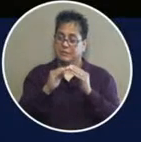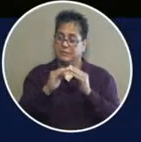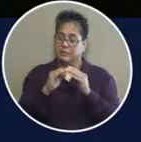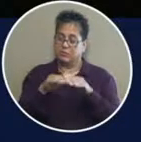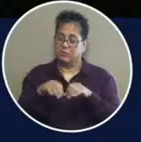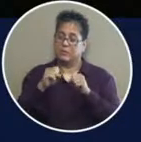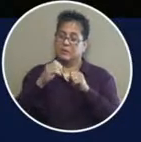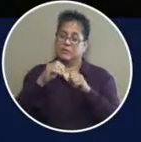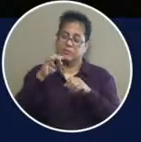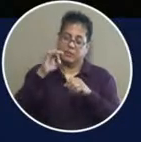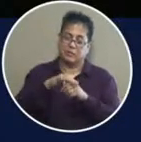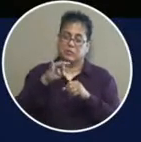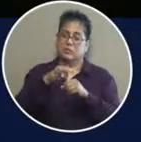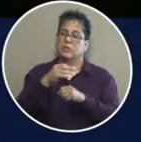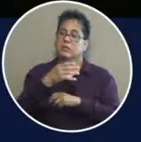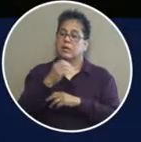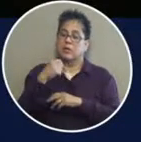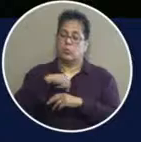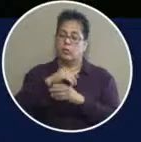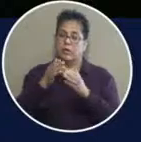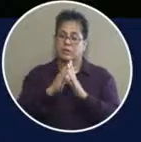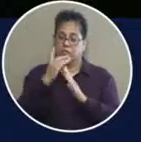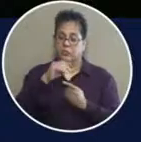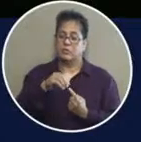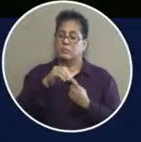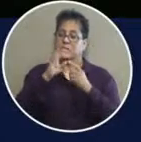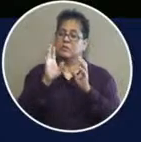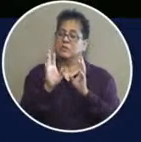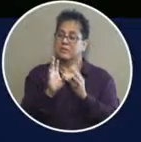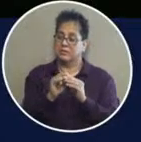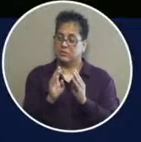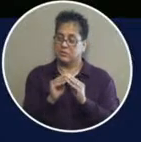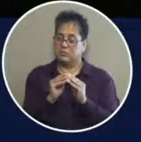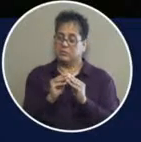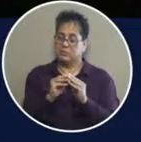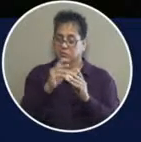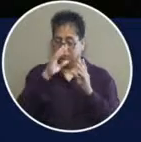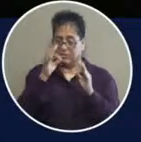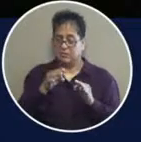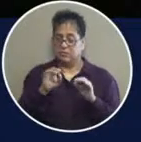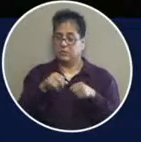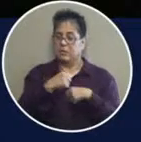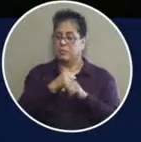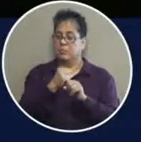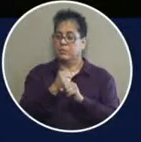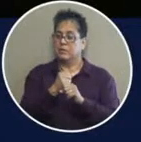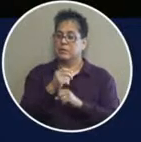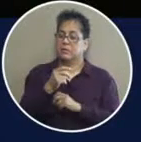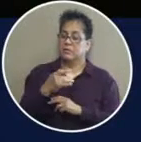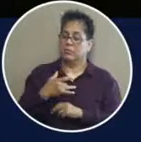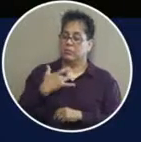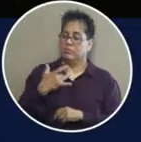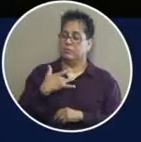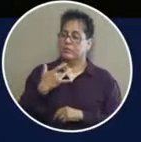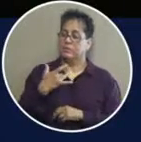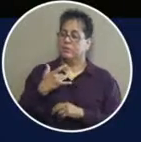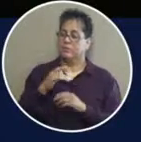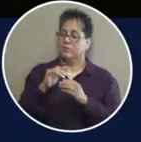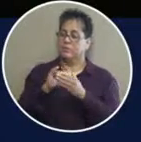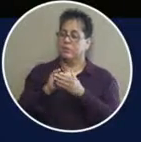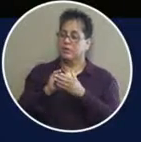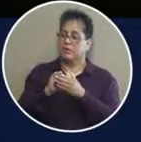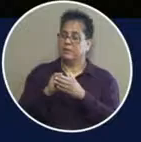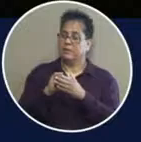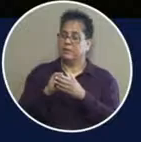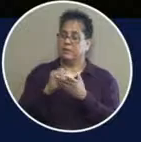as possible. We are urging for a special session so that this decision can be made. And we thank so much the work